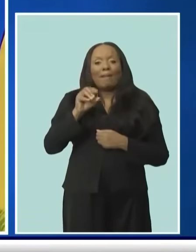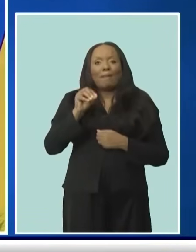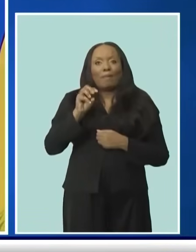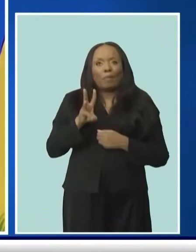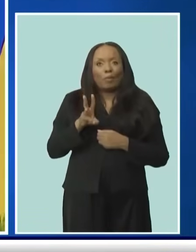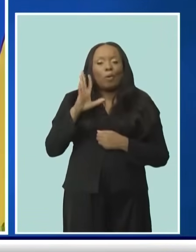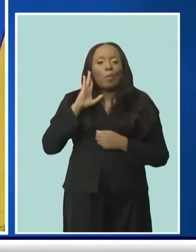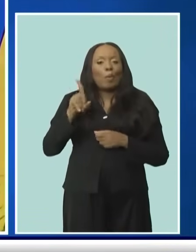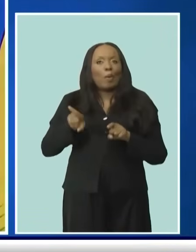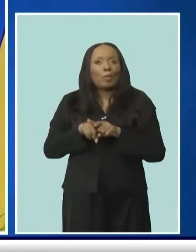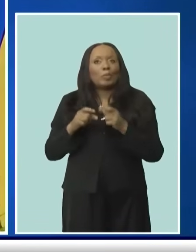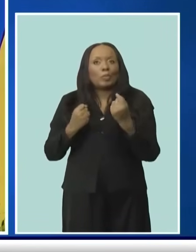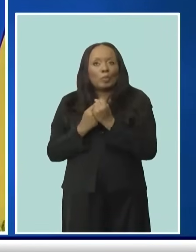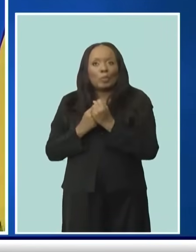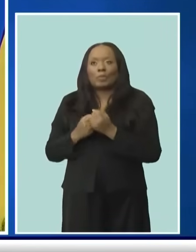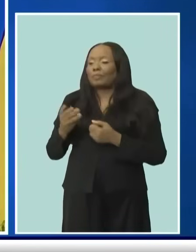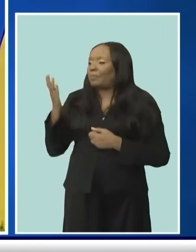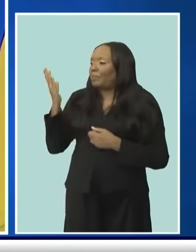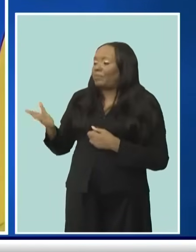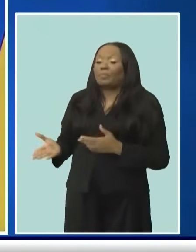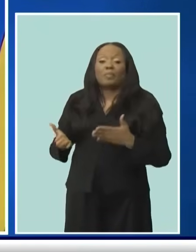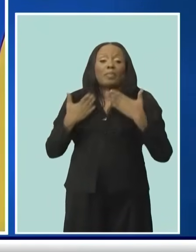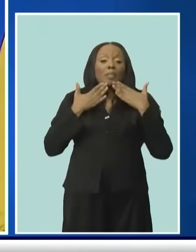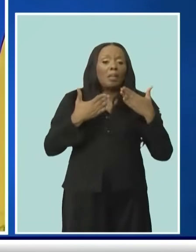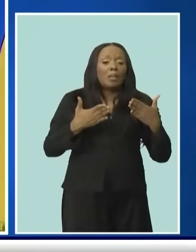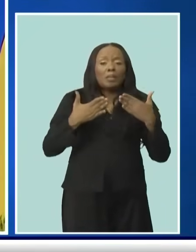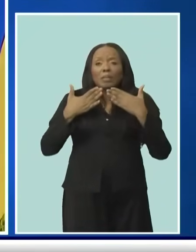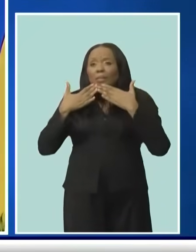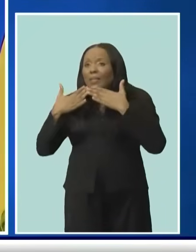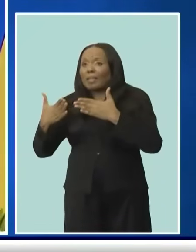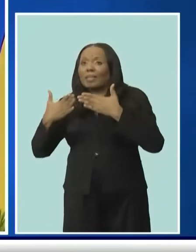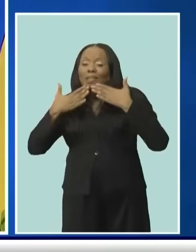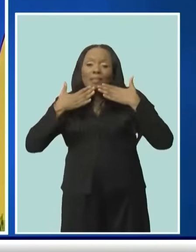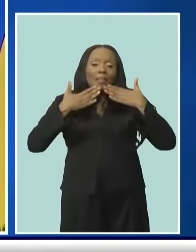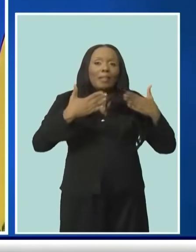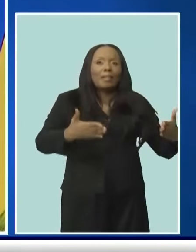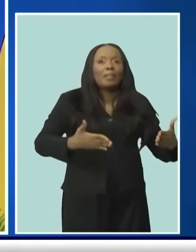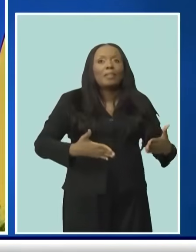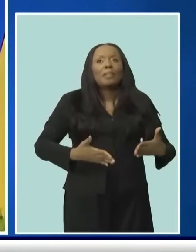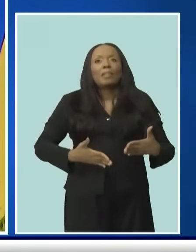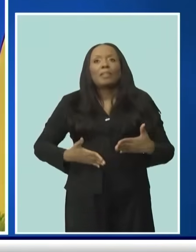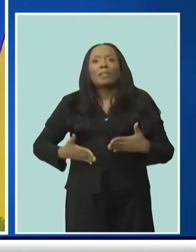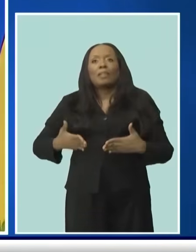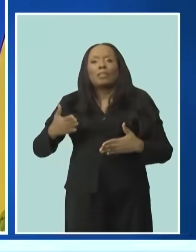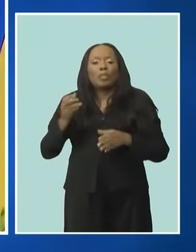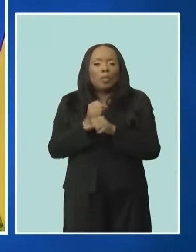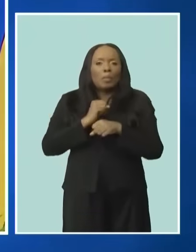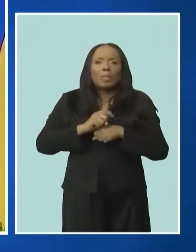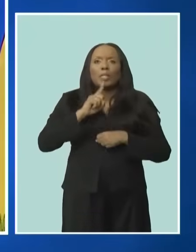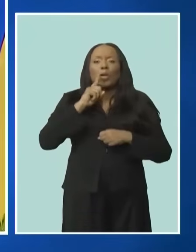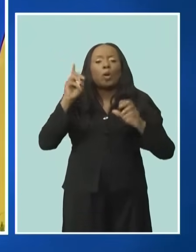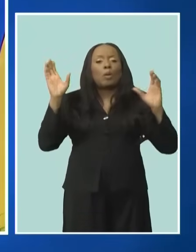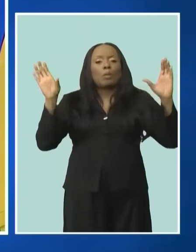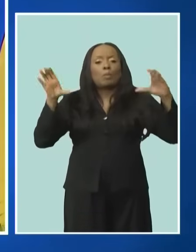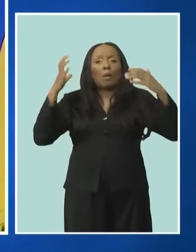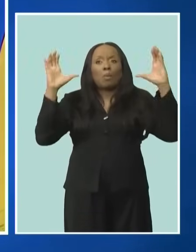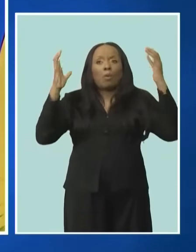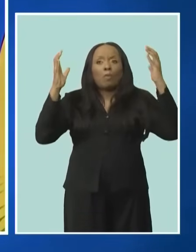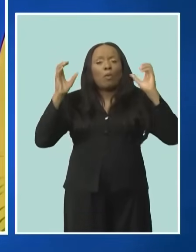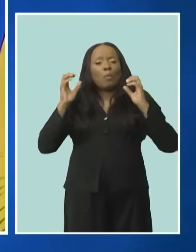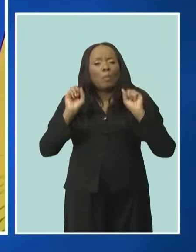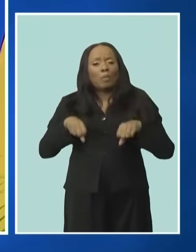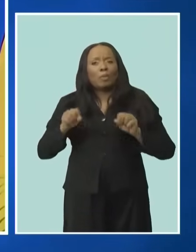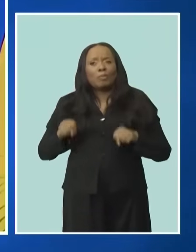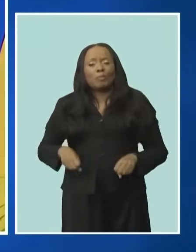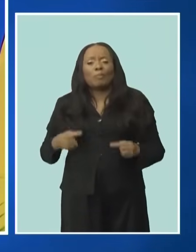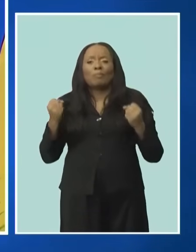thank you for making this festival possible, for making so many people smile